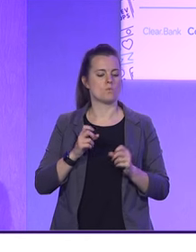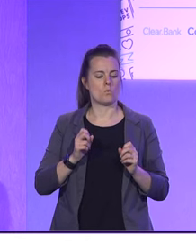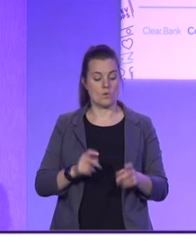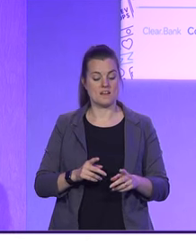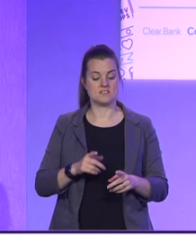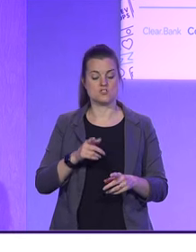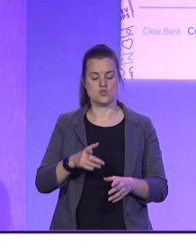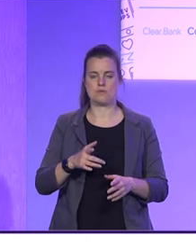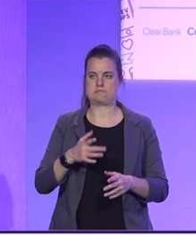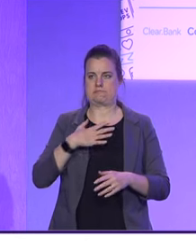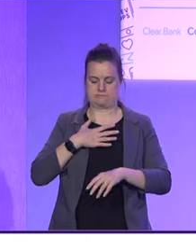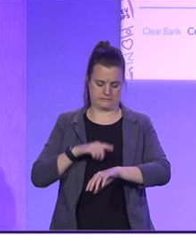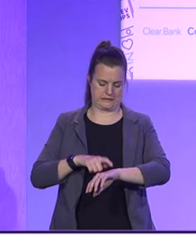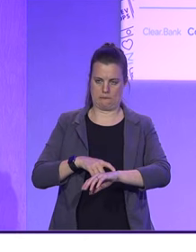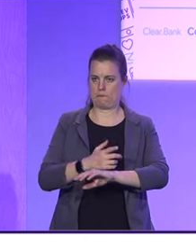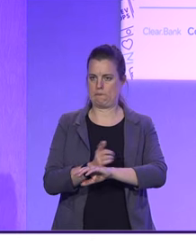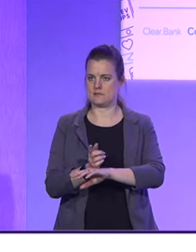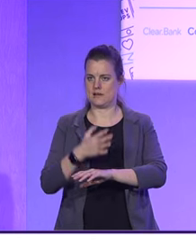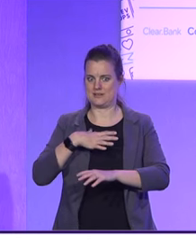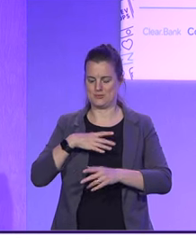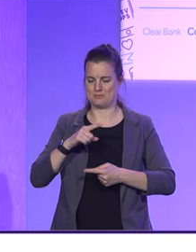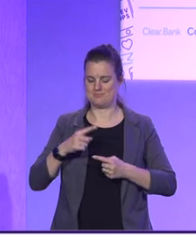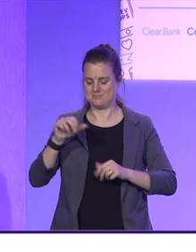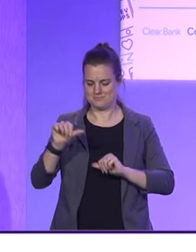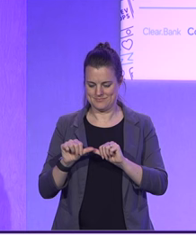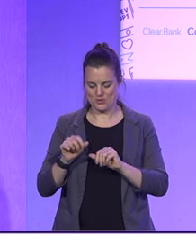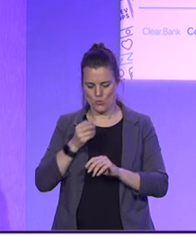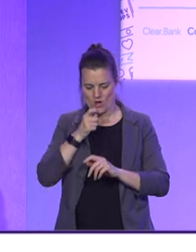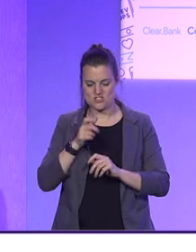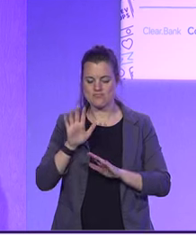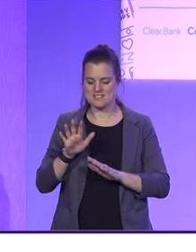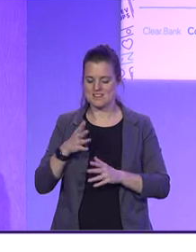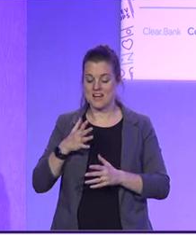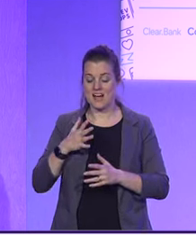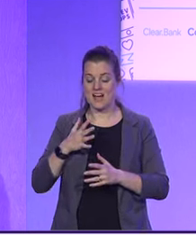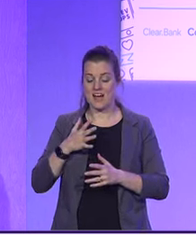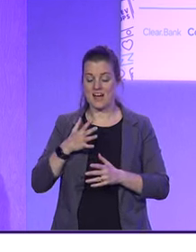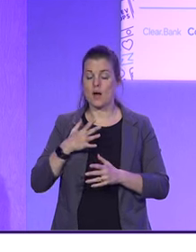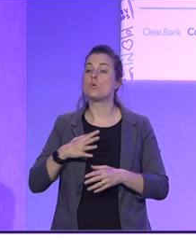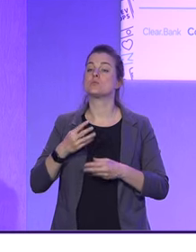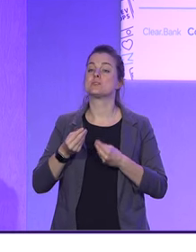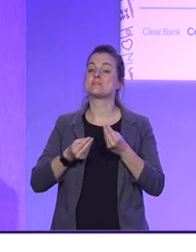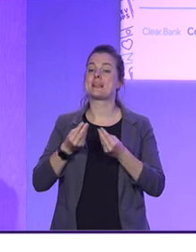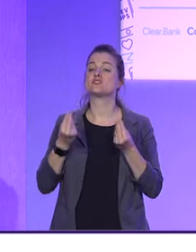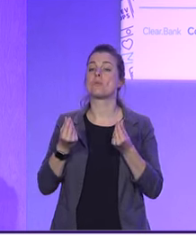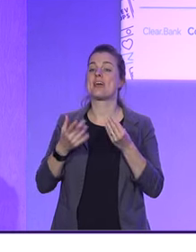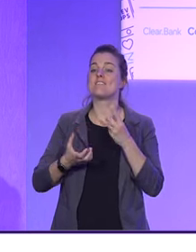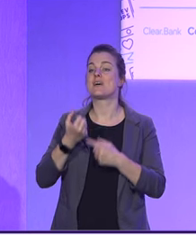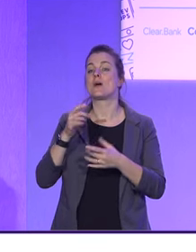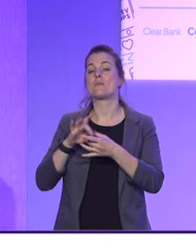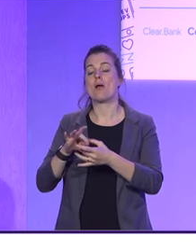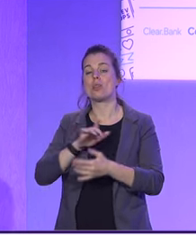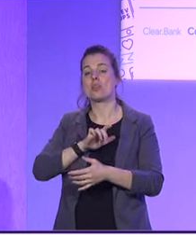in lessons. Okay. I'm gonna say something about something I understood about the farm, working